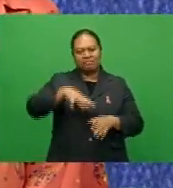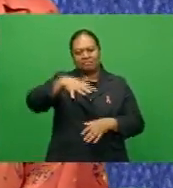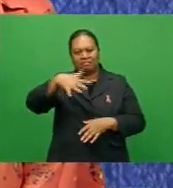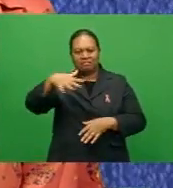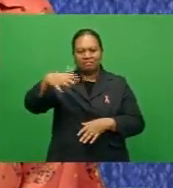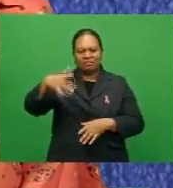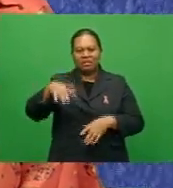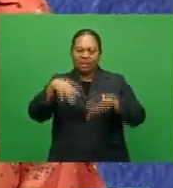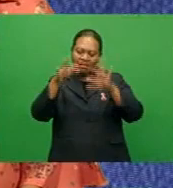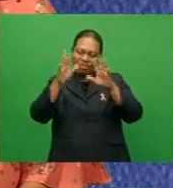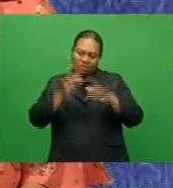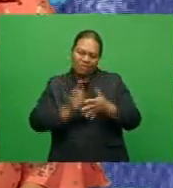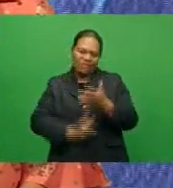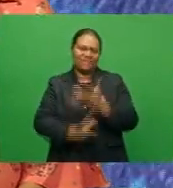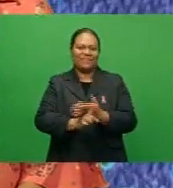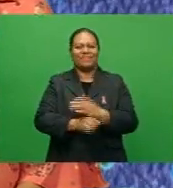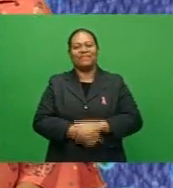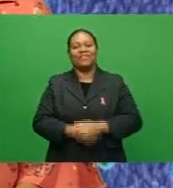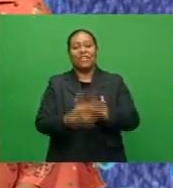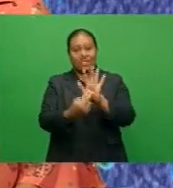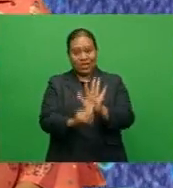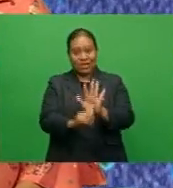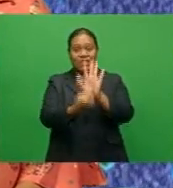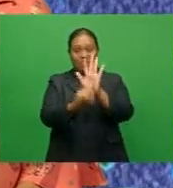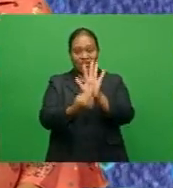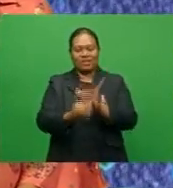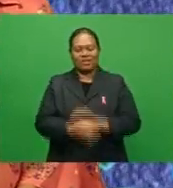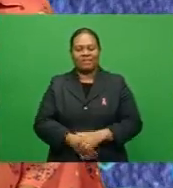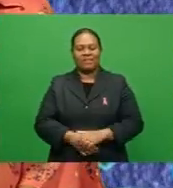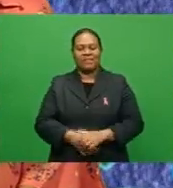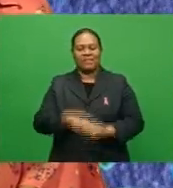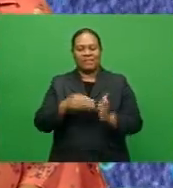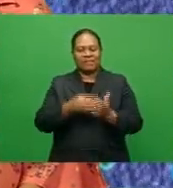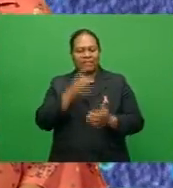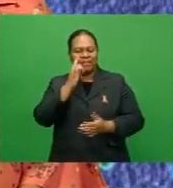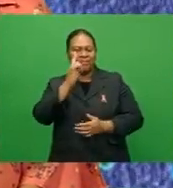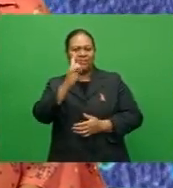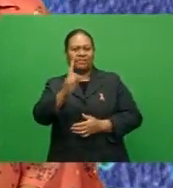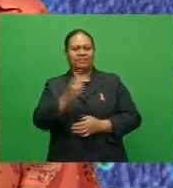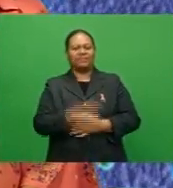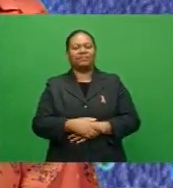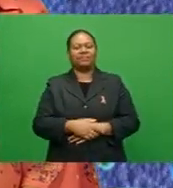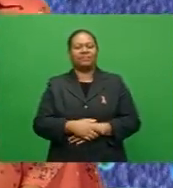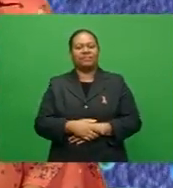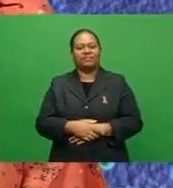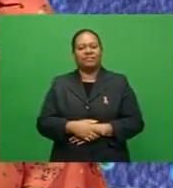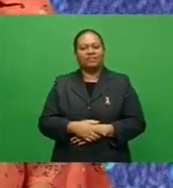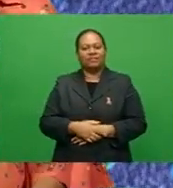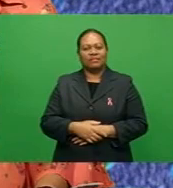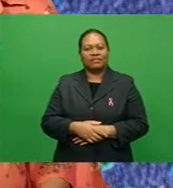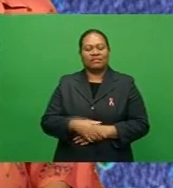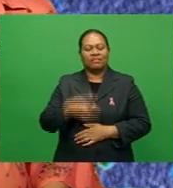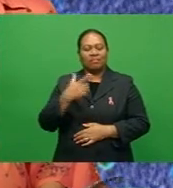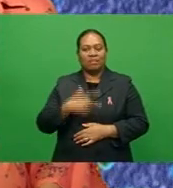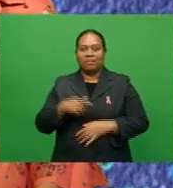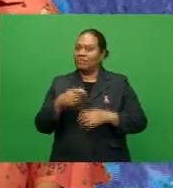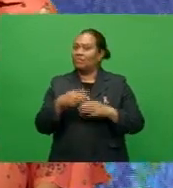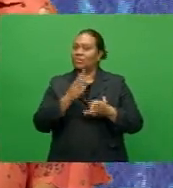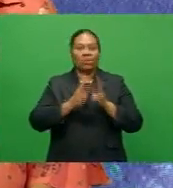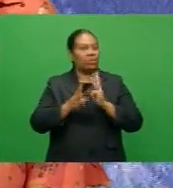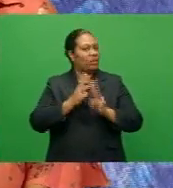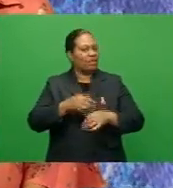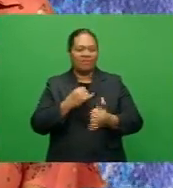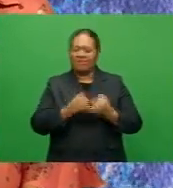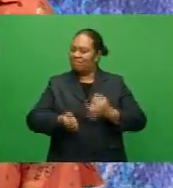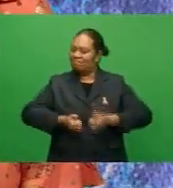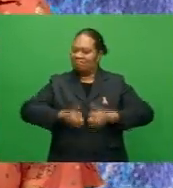starts pouring. And up north, how about a swim or a dive? Why? Because the weather was